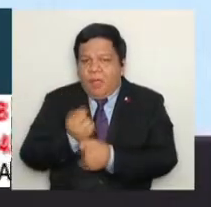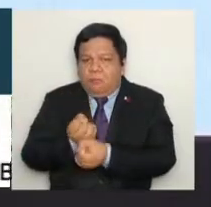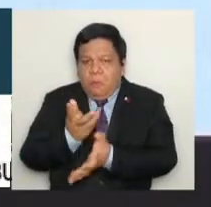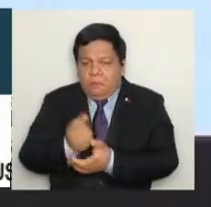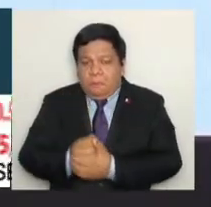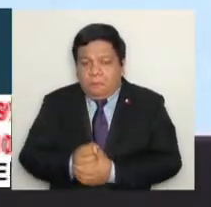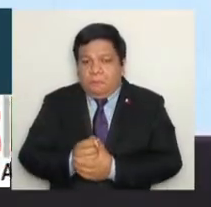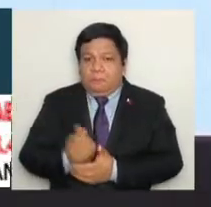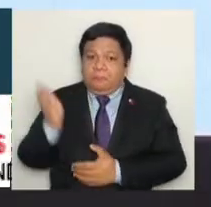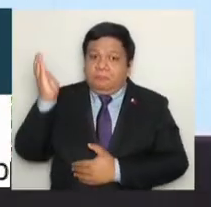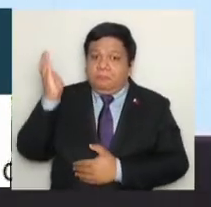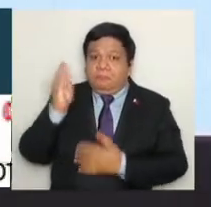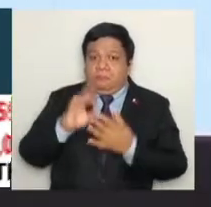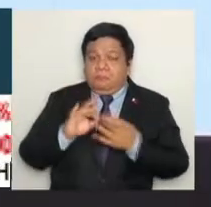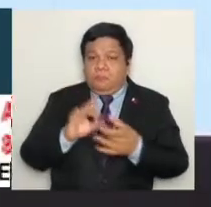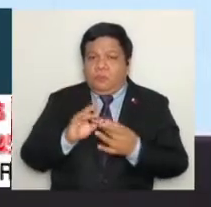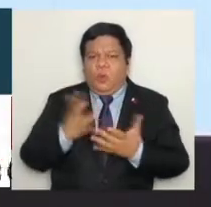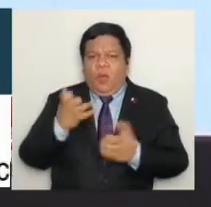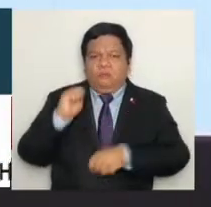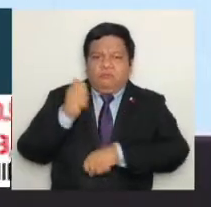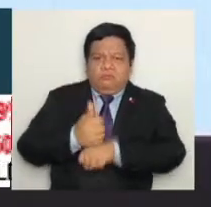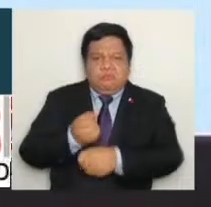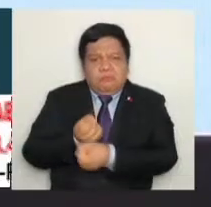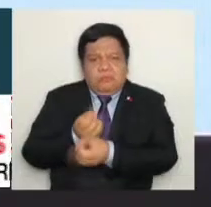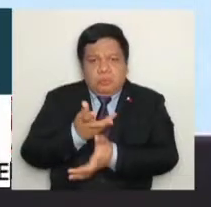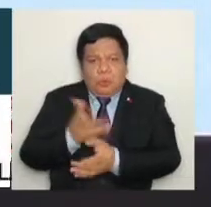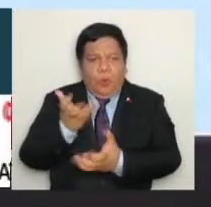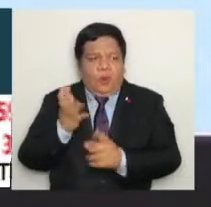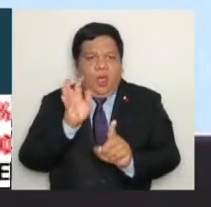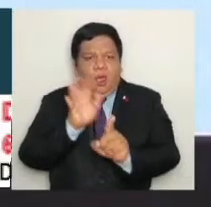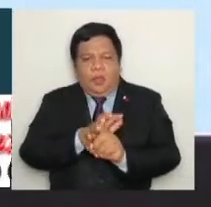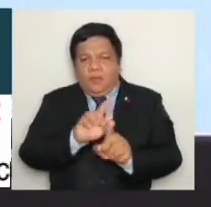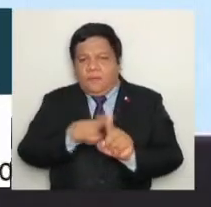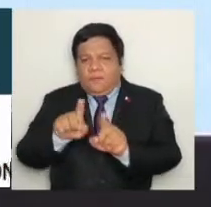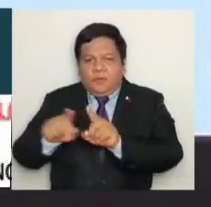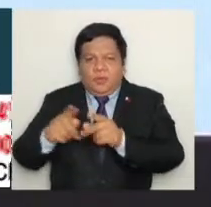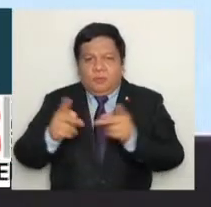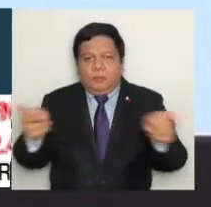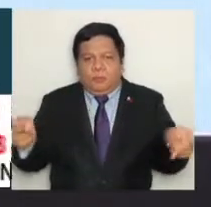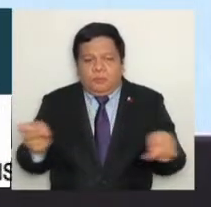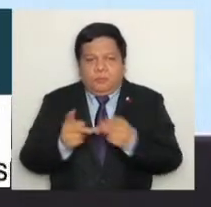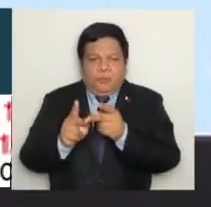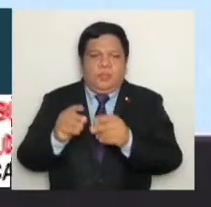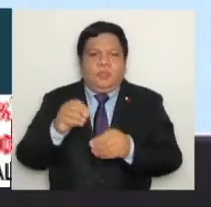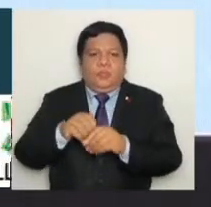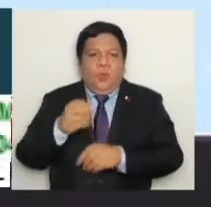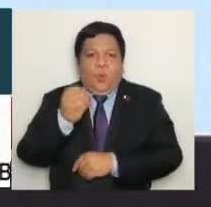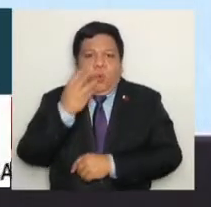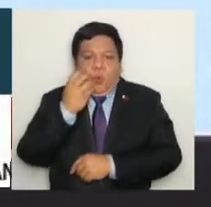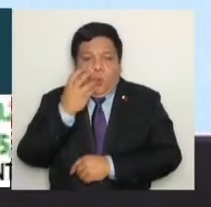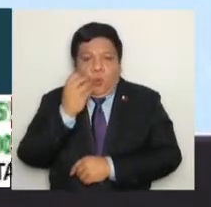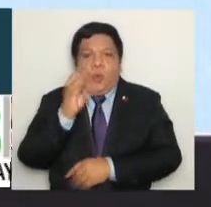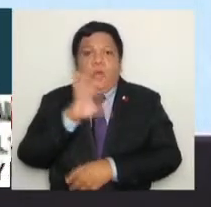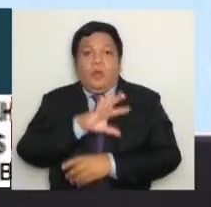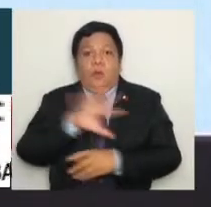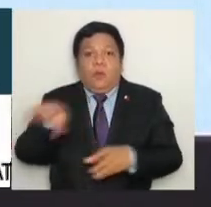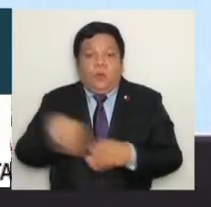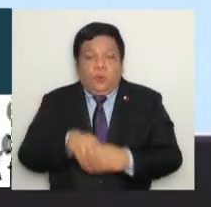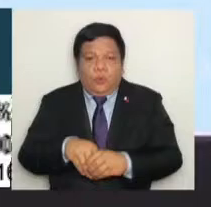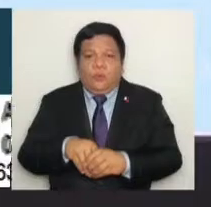to produce a TATP and they used it to attack some of the public facilities in Hong Kong, including the Cross Harbour